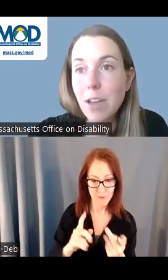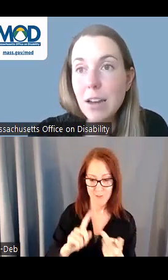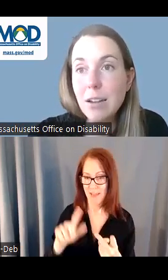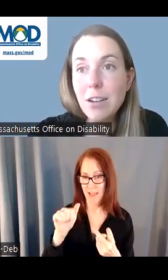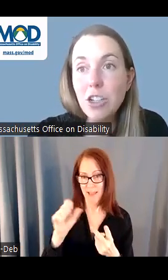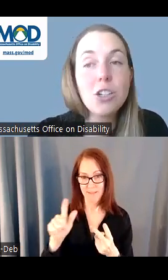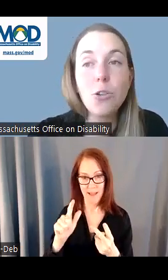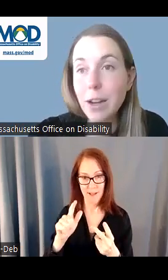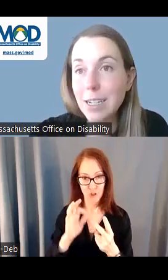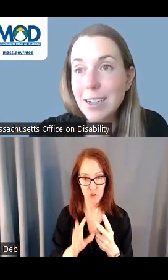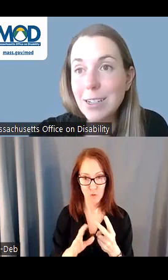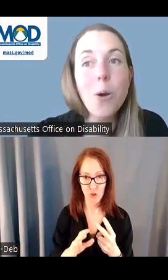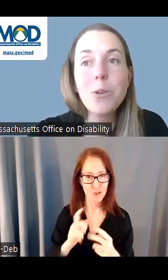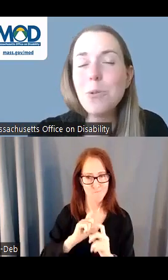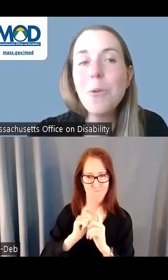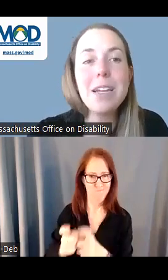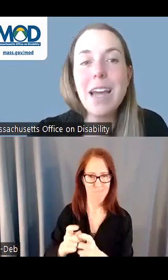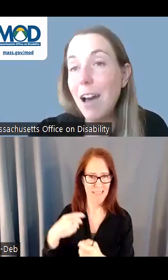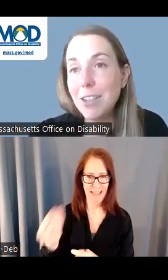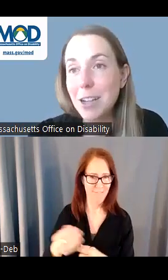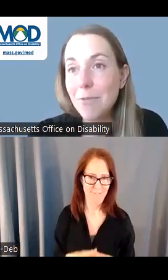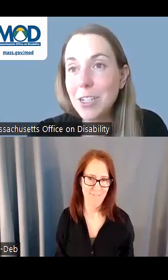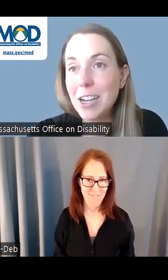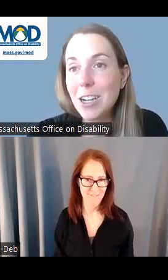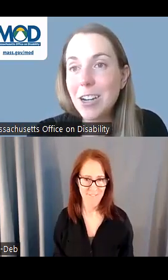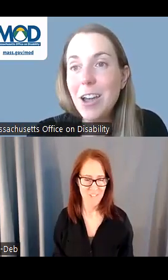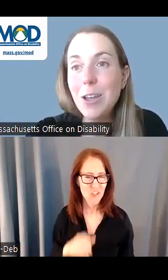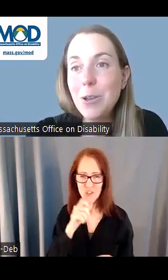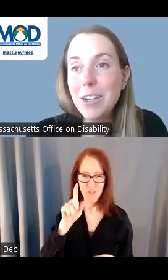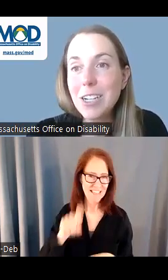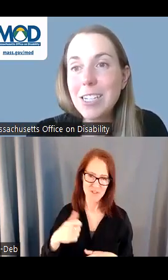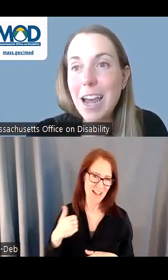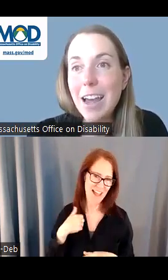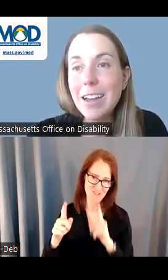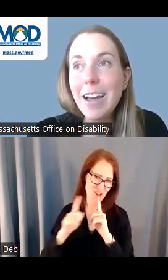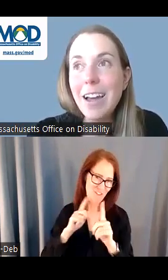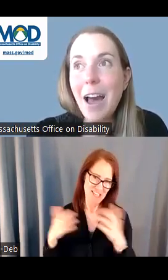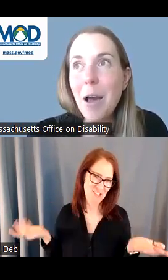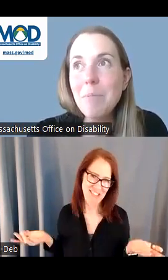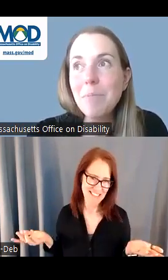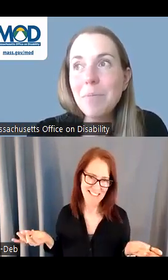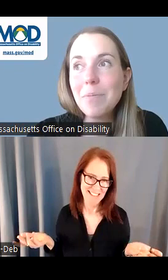public event, just grant it. You don't need to have this conversation. You can just say,